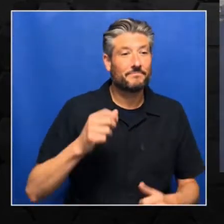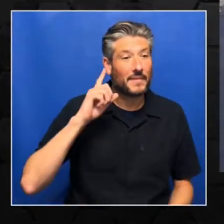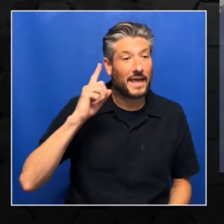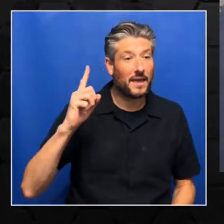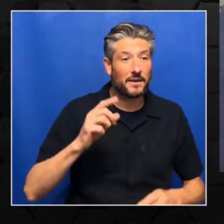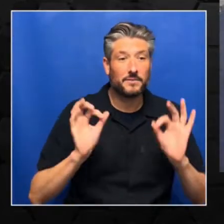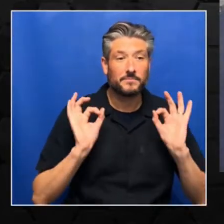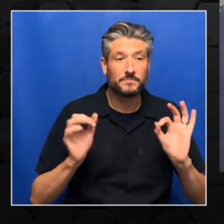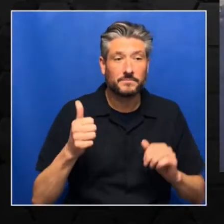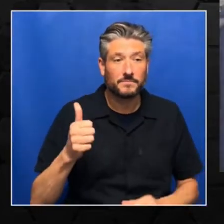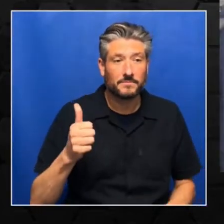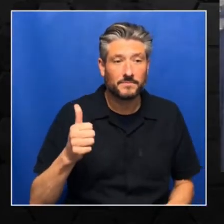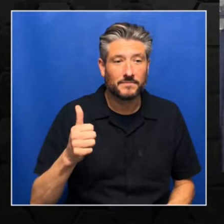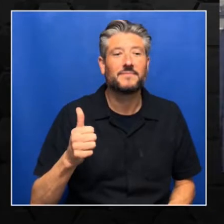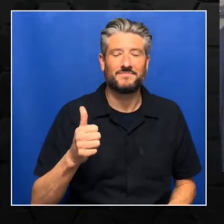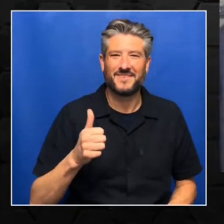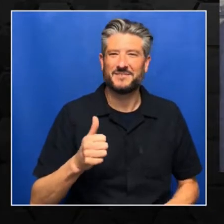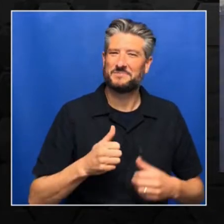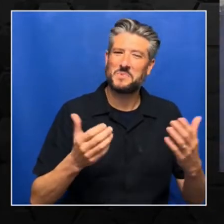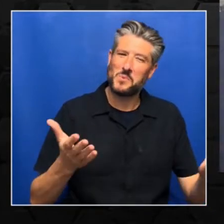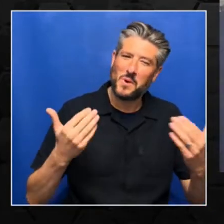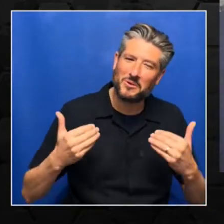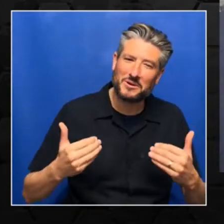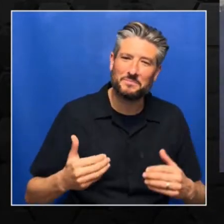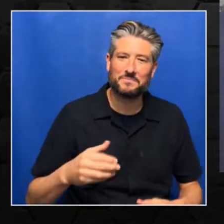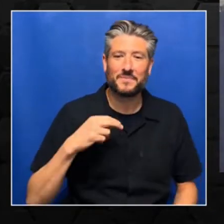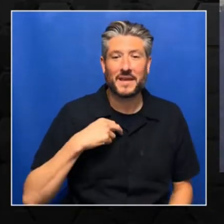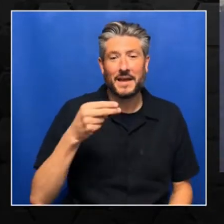didn't catch the names. My name is Narcisse.